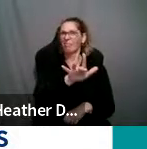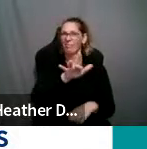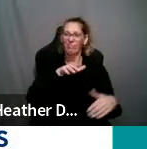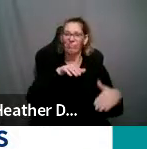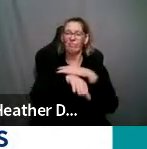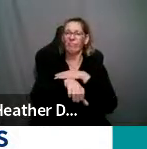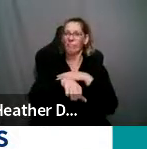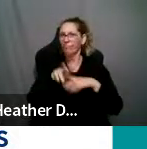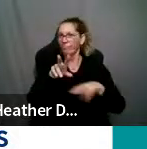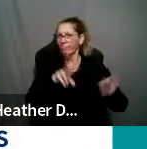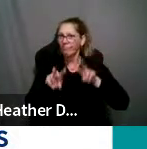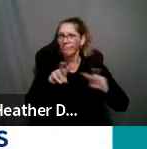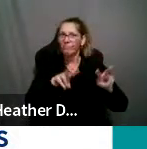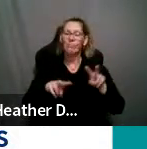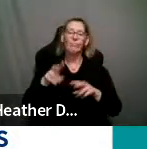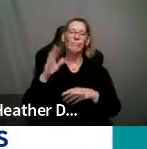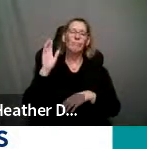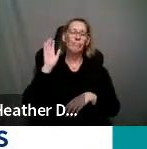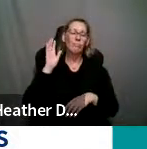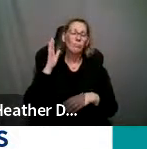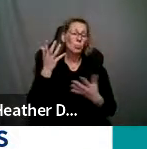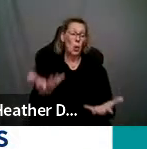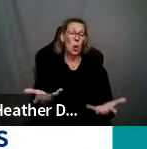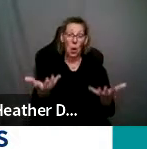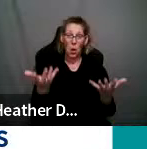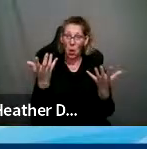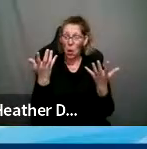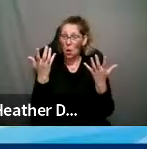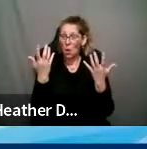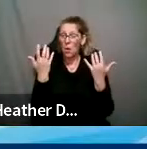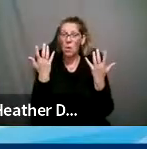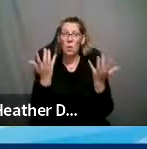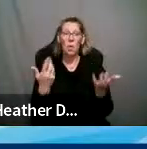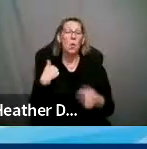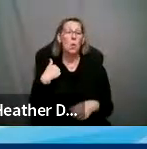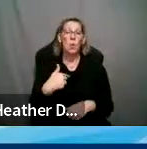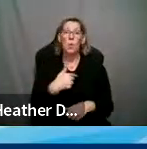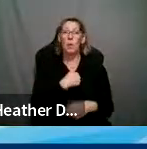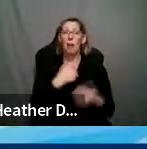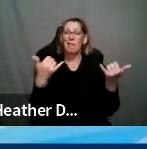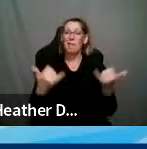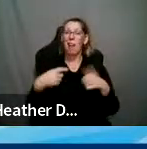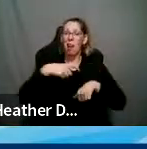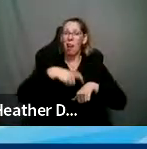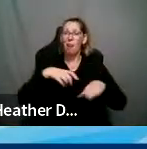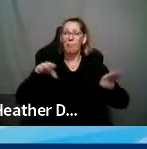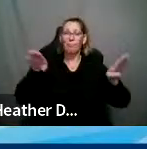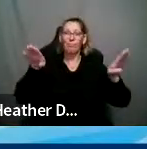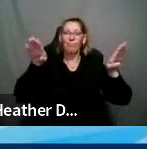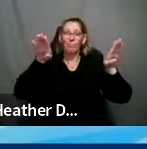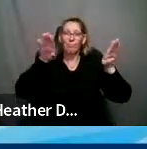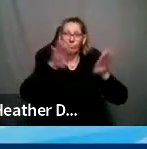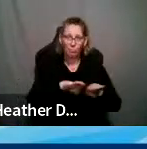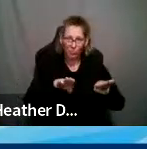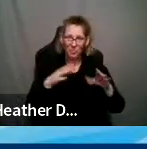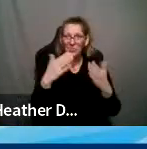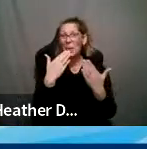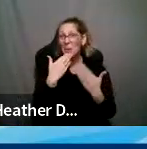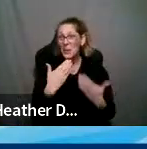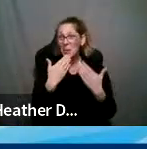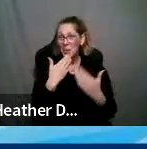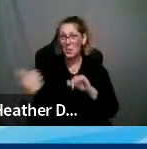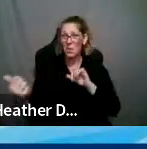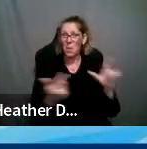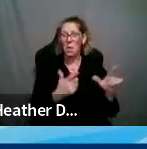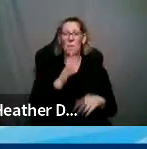opportunity. And so with that said, we are at the close of our time tonight. Thank you everybody for